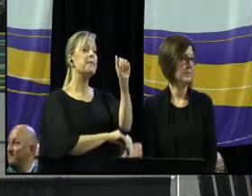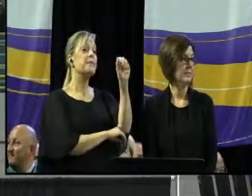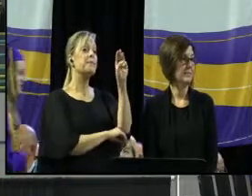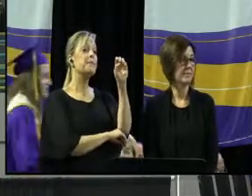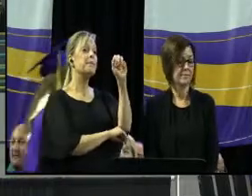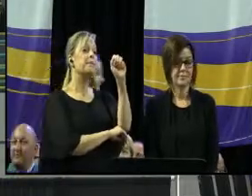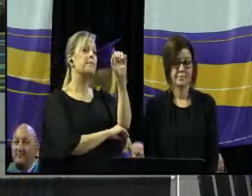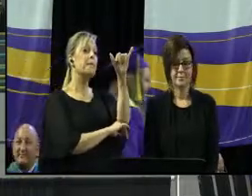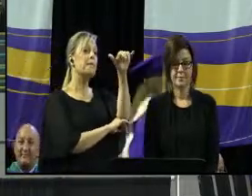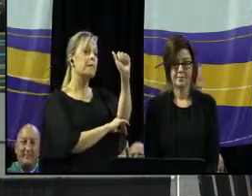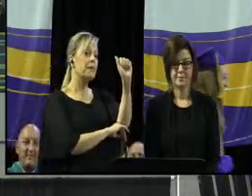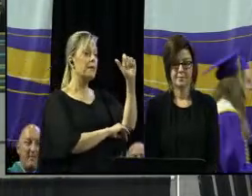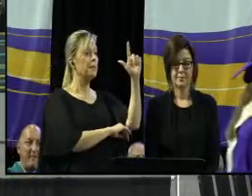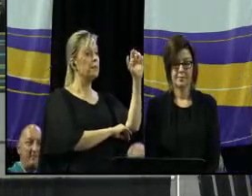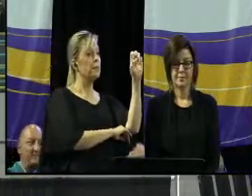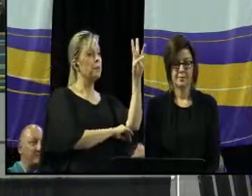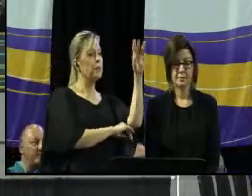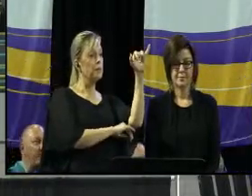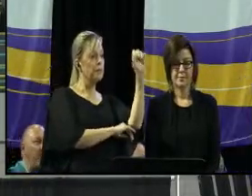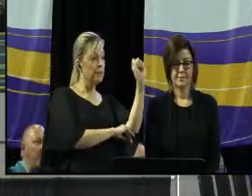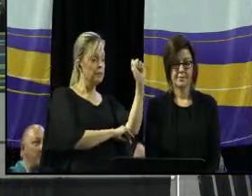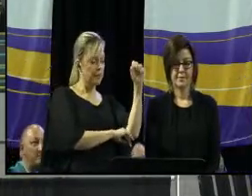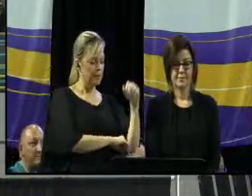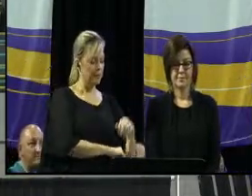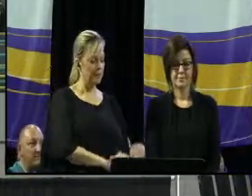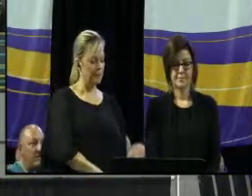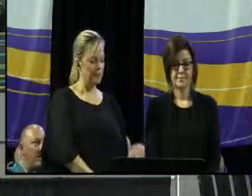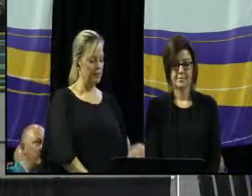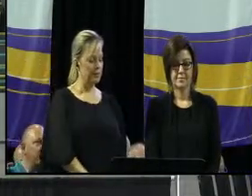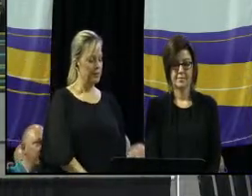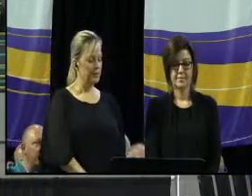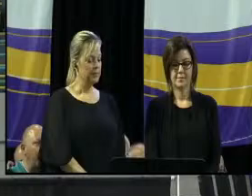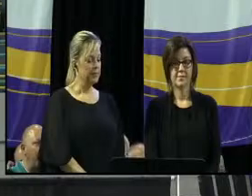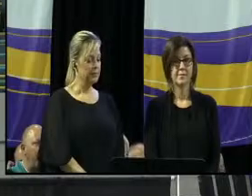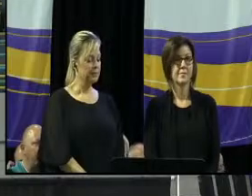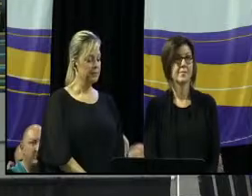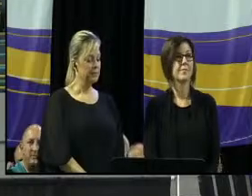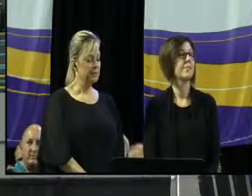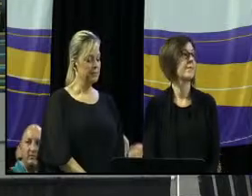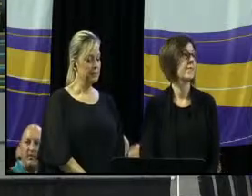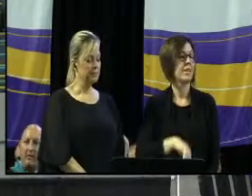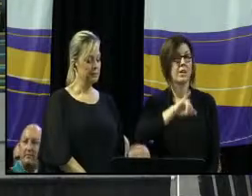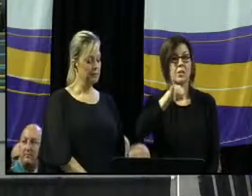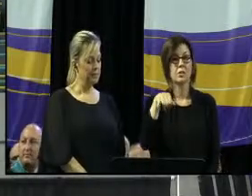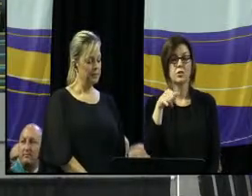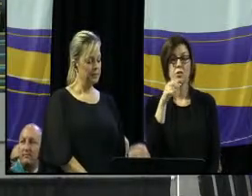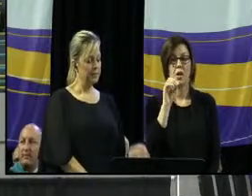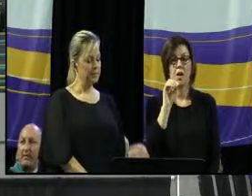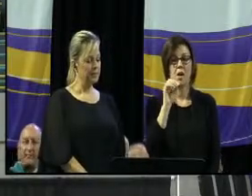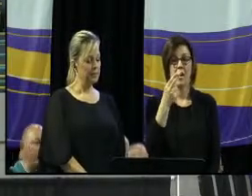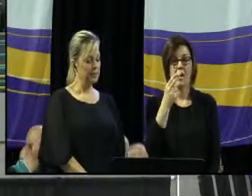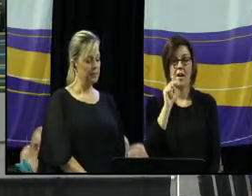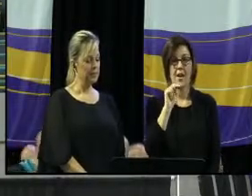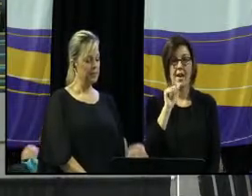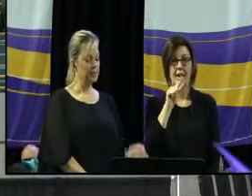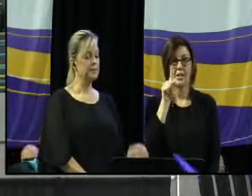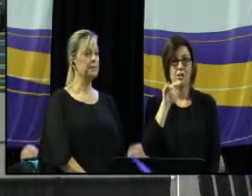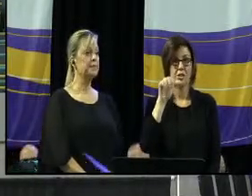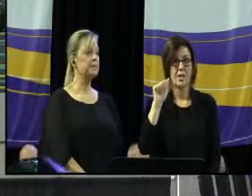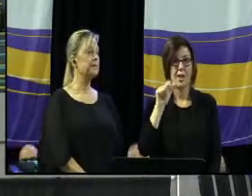Amaya Janice Lewis. Janasia Denise